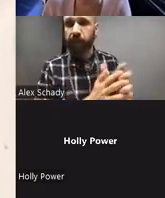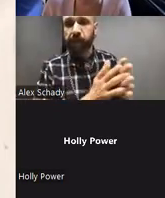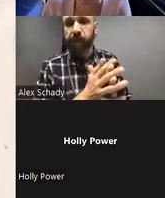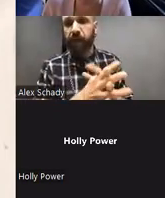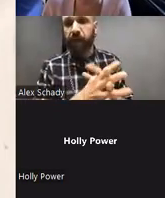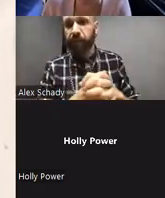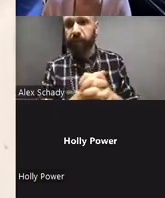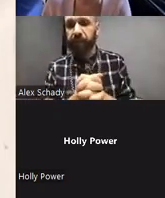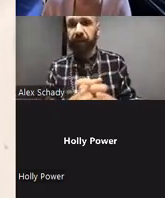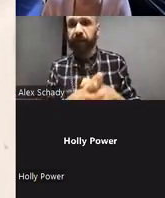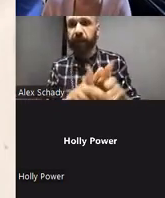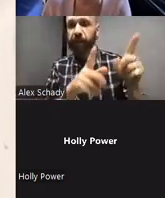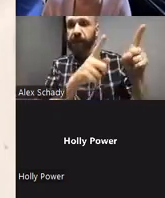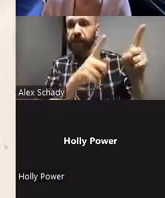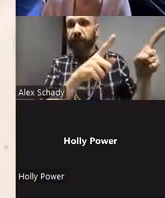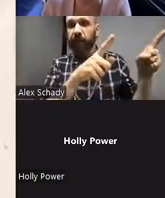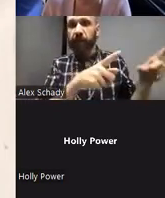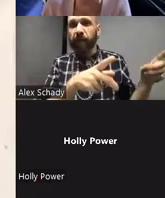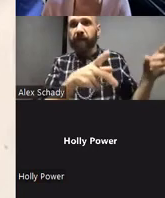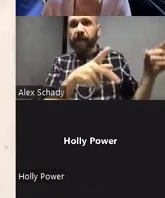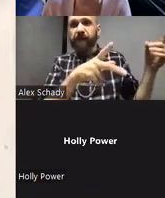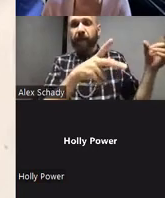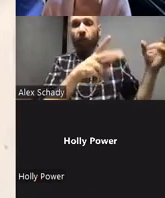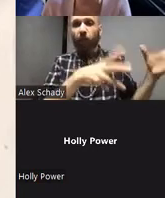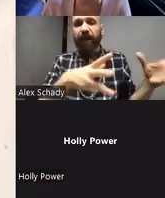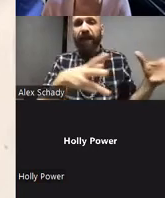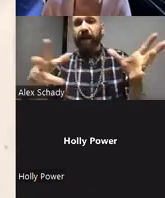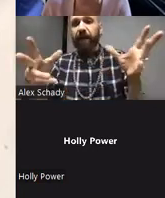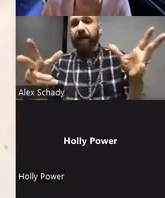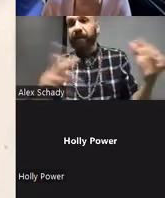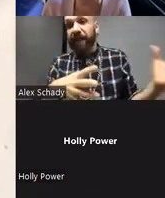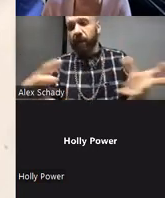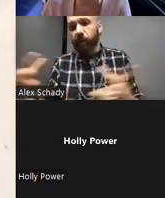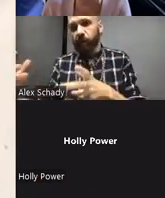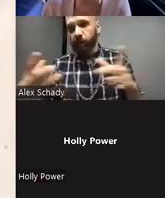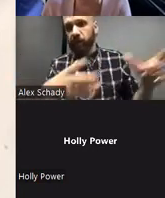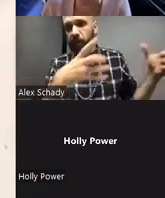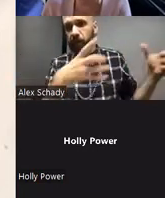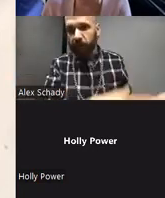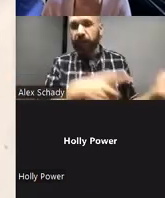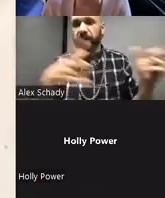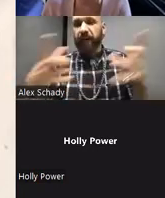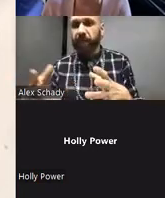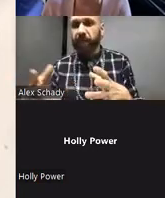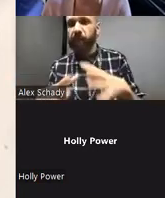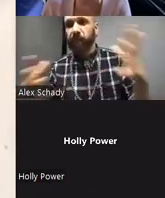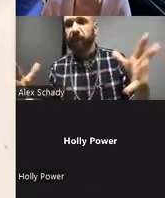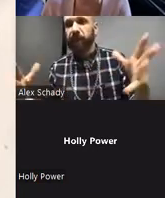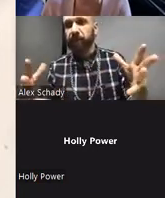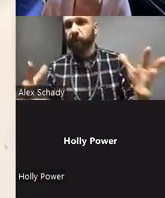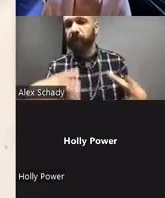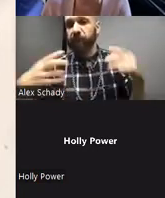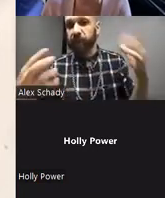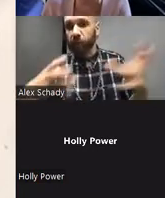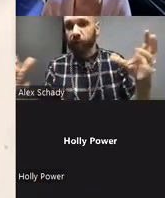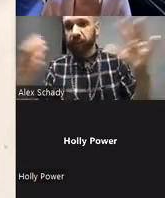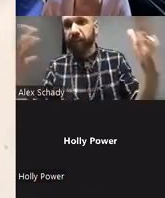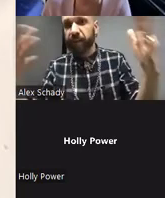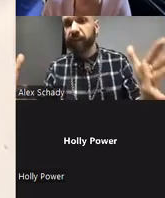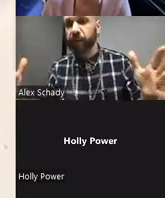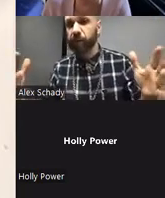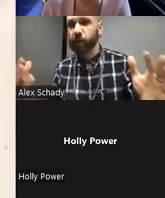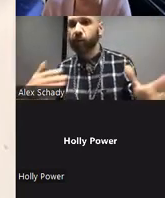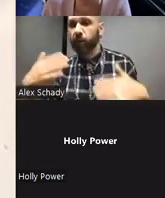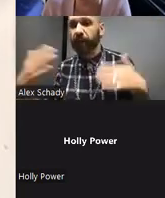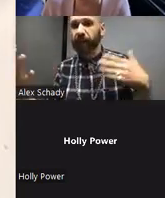might be personally significant. And so here, what we had available to us when the participants came in was completely different. We're certainly not just